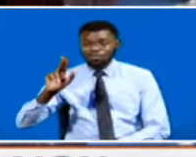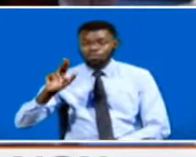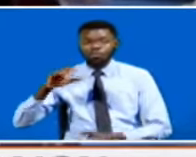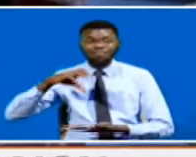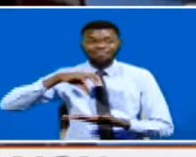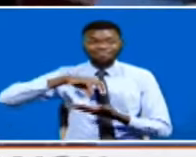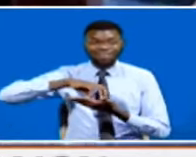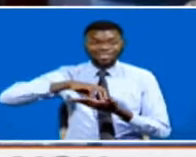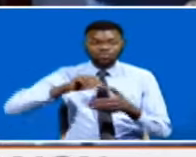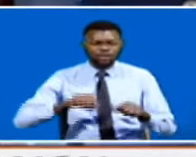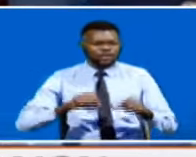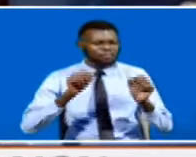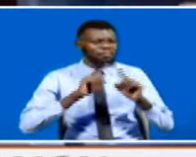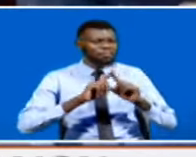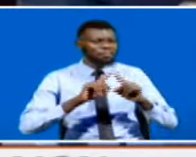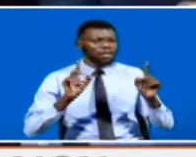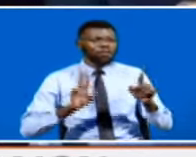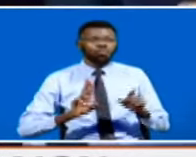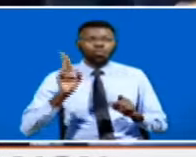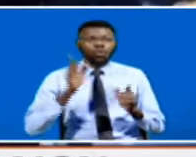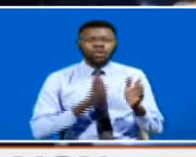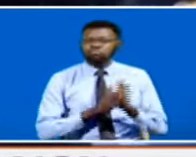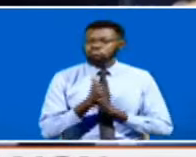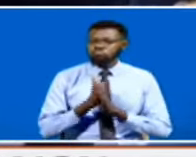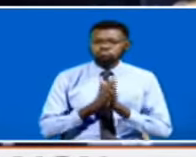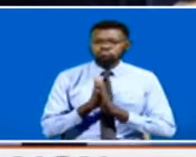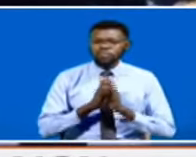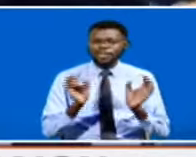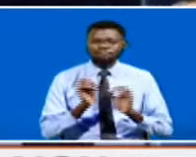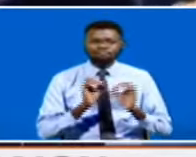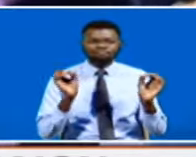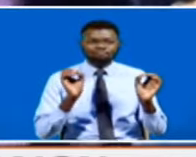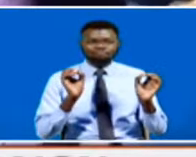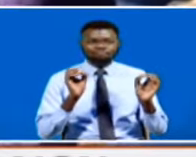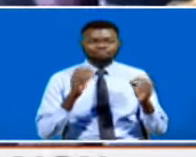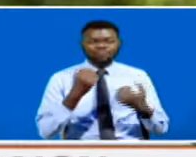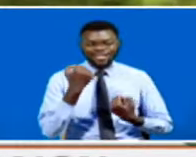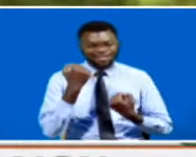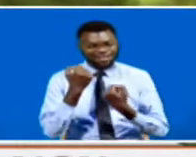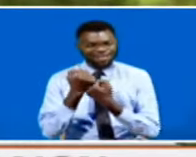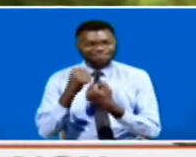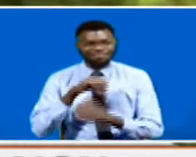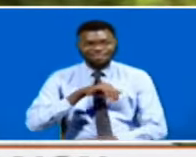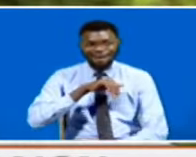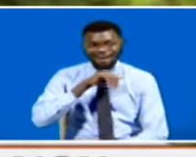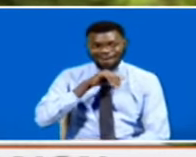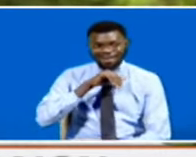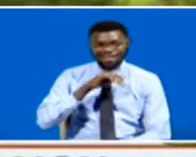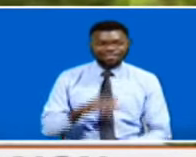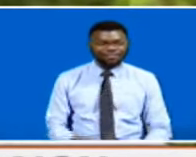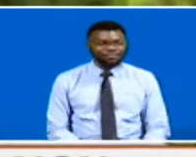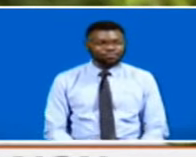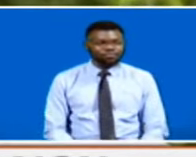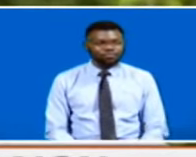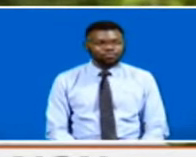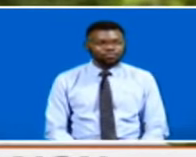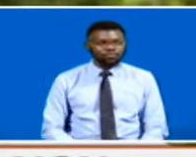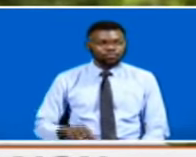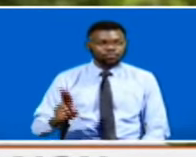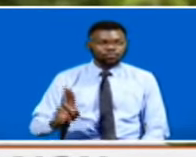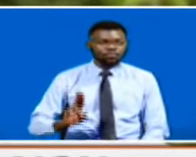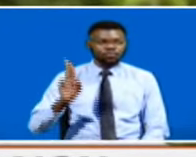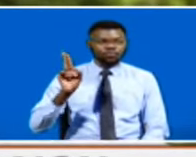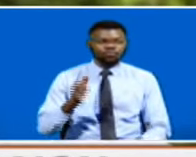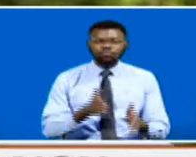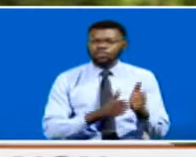confidants say he will not be on the ballot and will instead throw his weight behind Odinga. Uhuru is not in the race for this AU